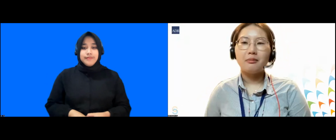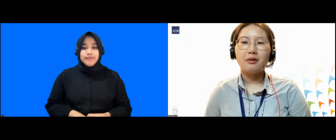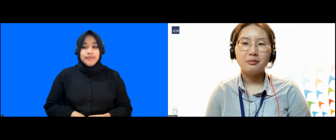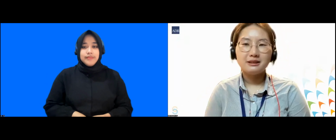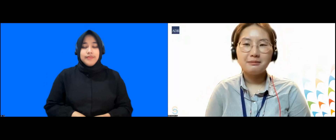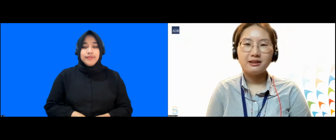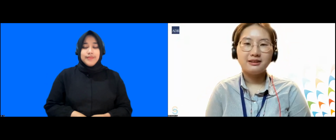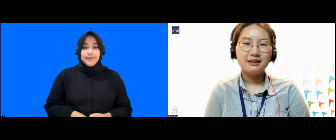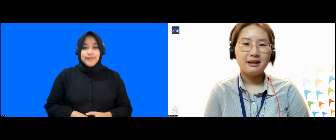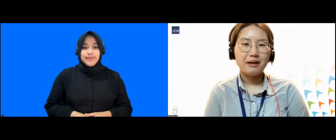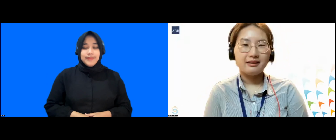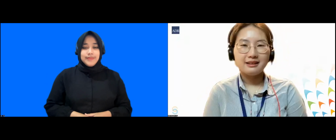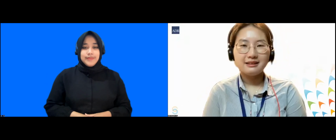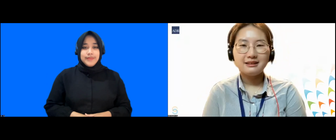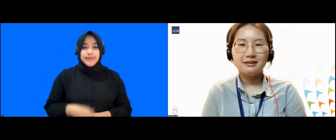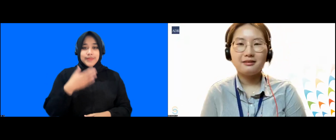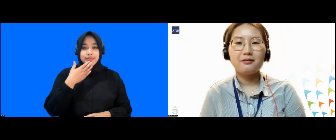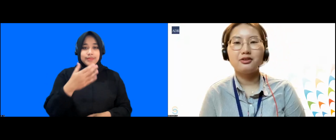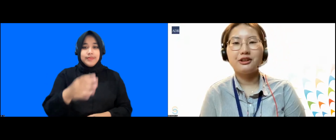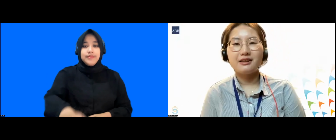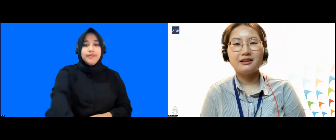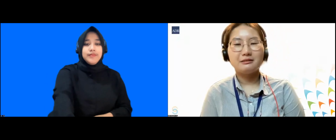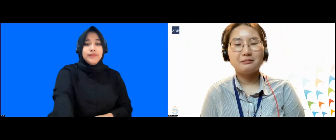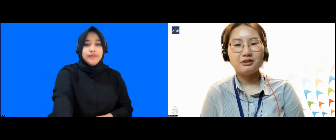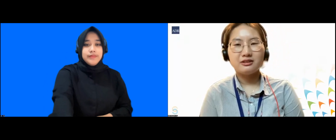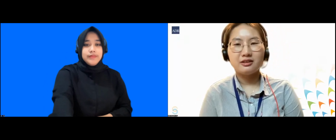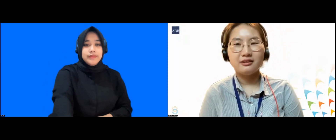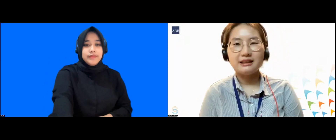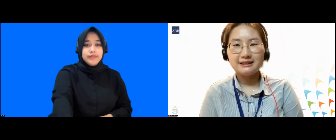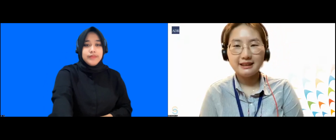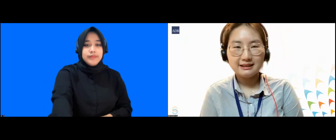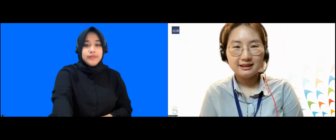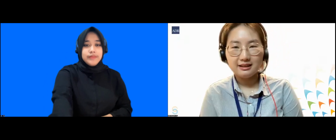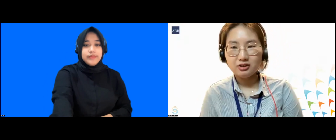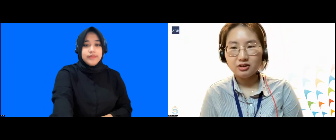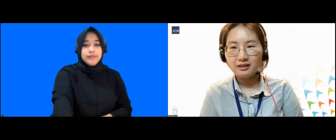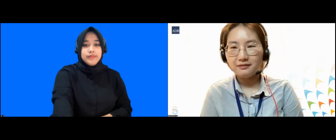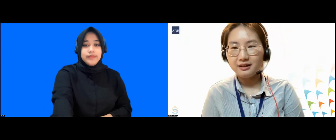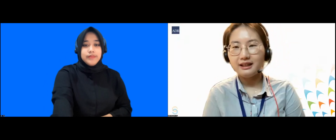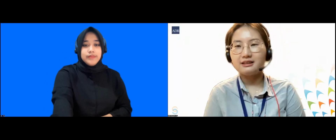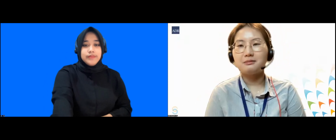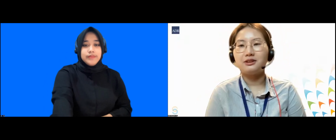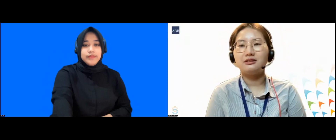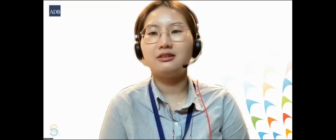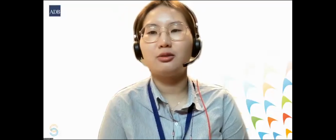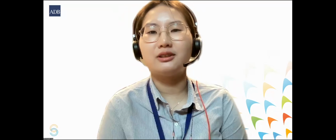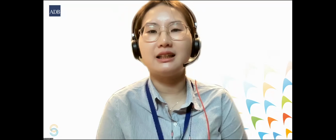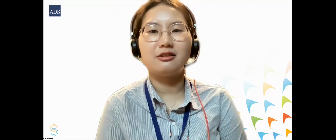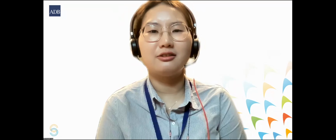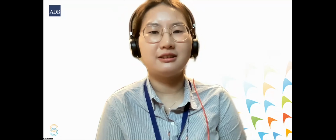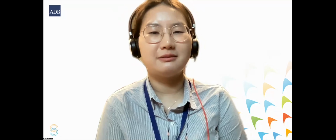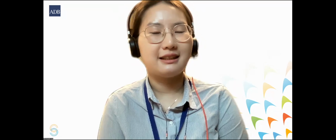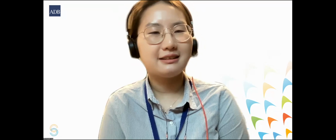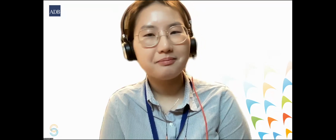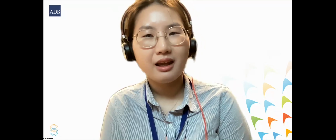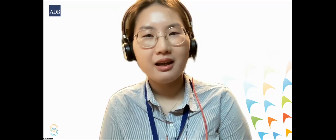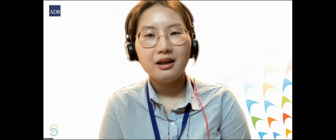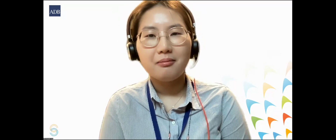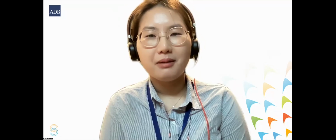the remarkable speakers and panelists for sharing their inspirational insights, initiative, and experience towards inclusive